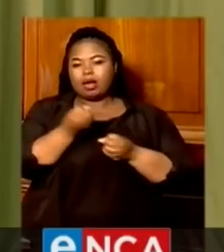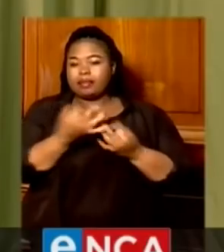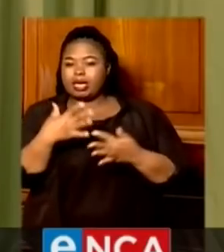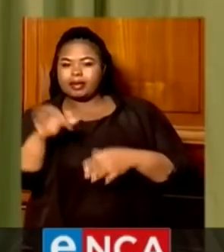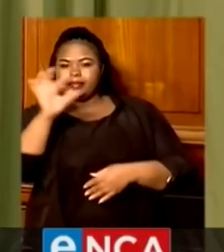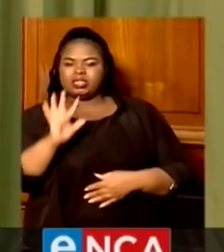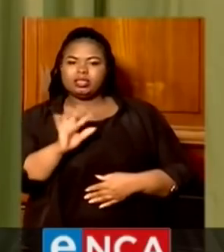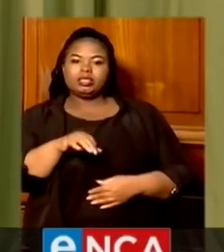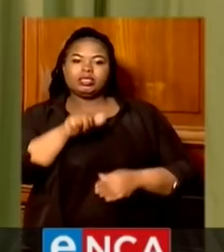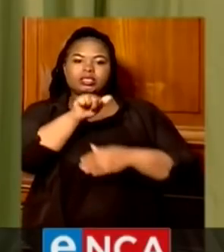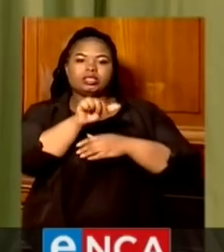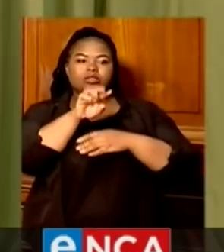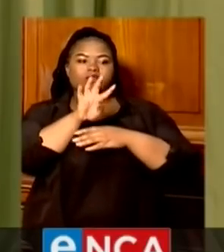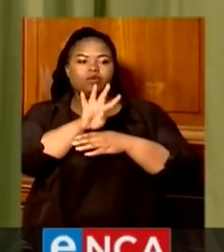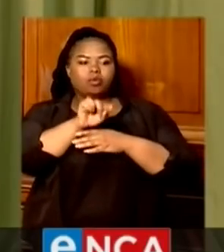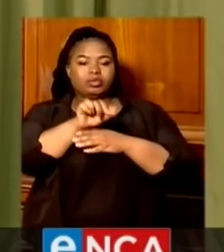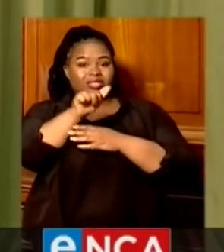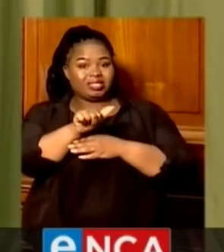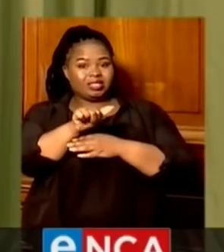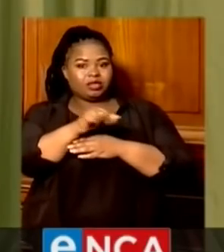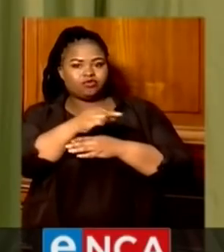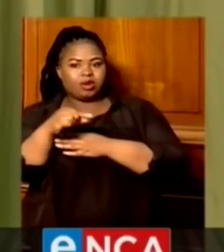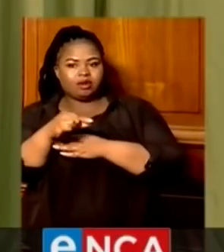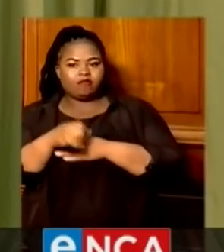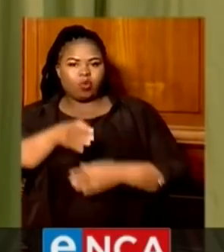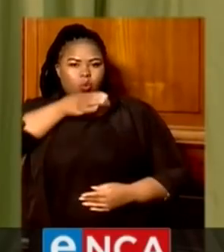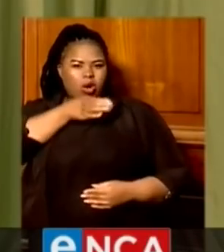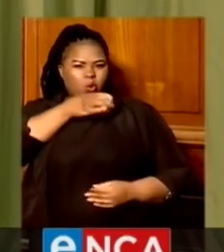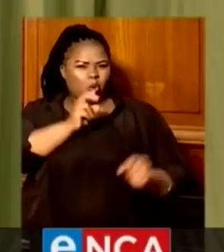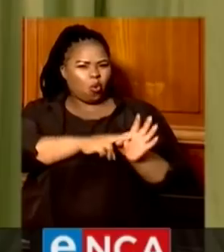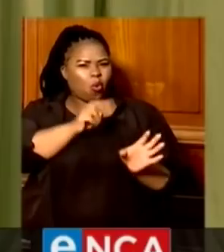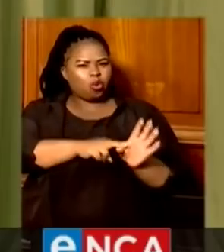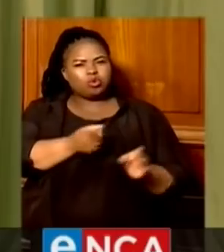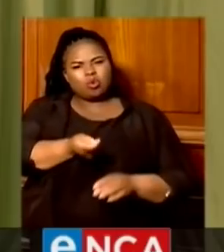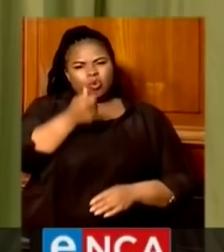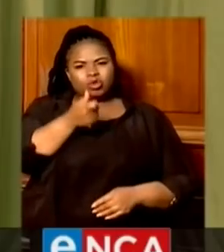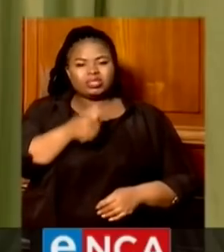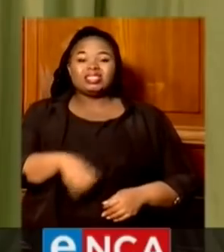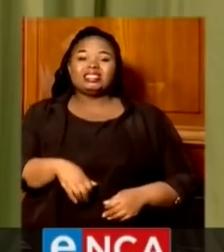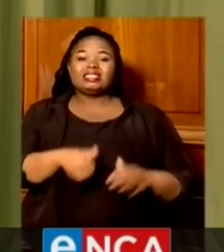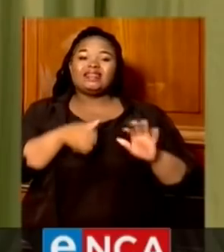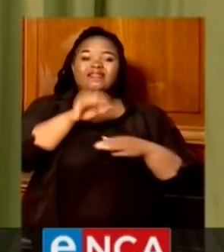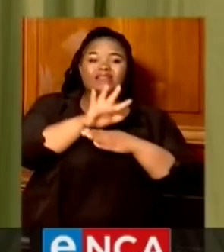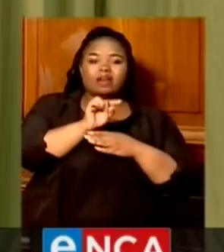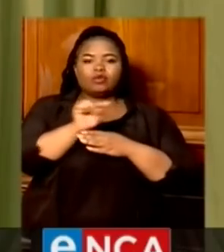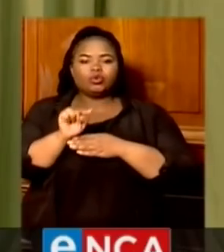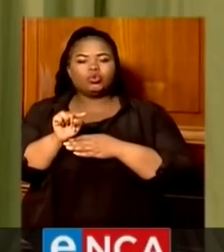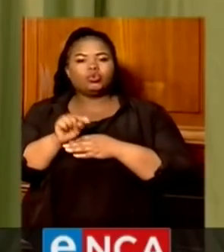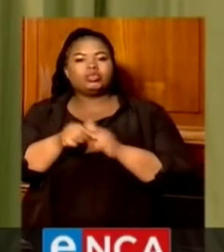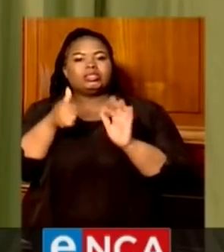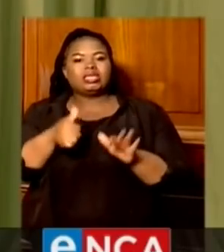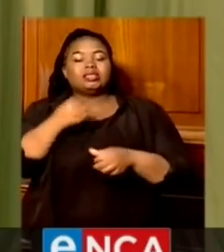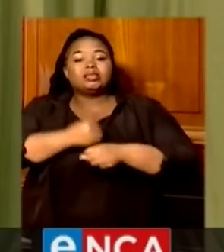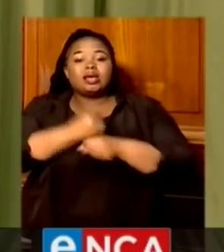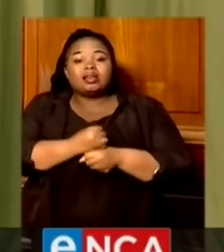64.6 grams of absolute alcohol per capita per day. That's about 5 and 6 standard drinks of 12 grams